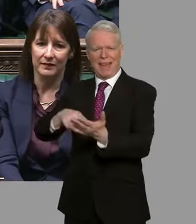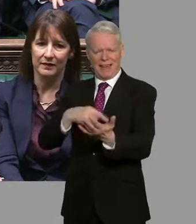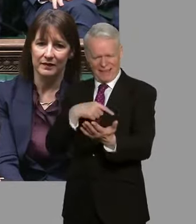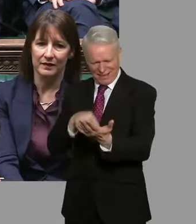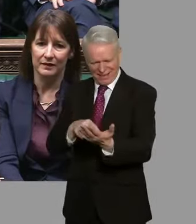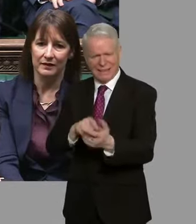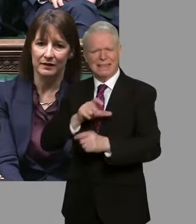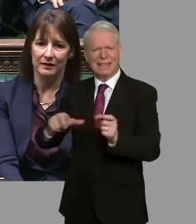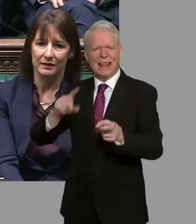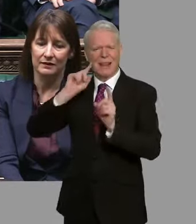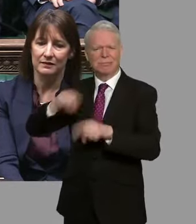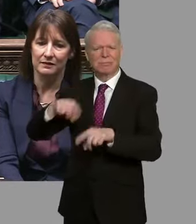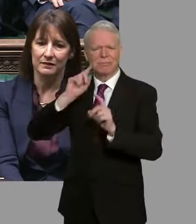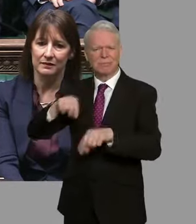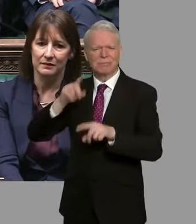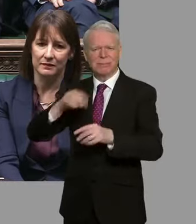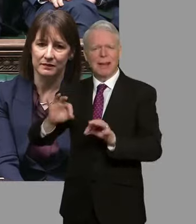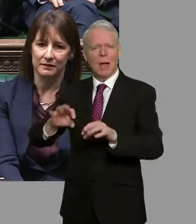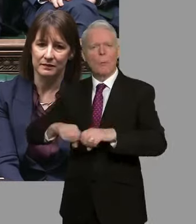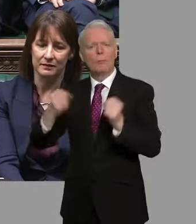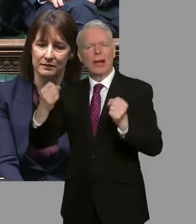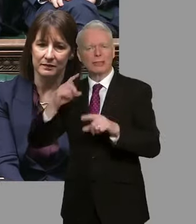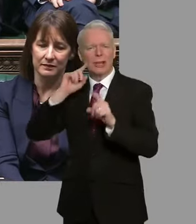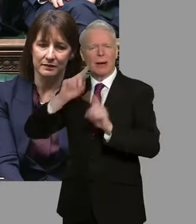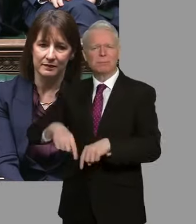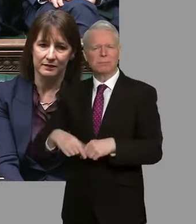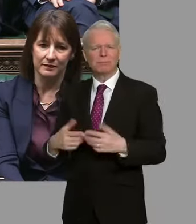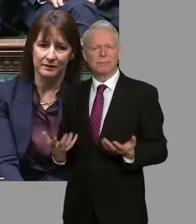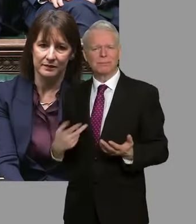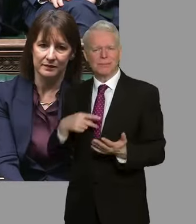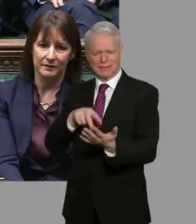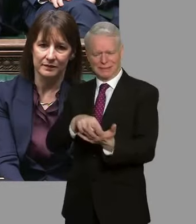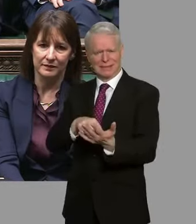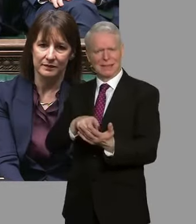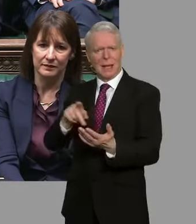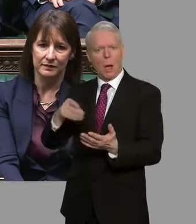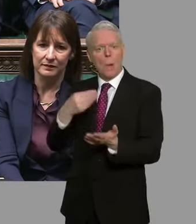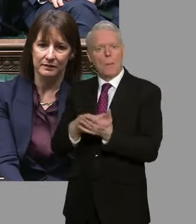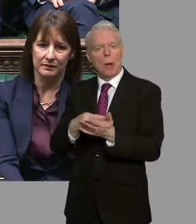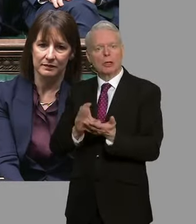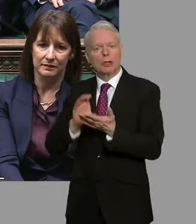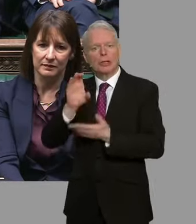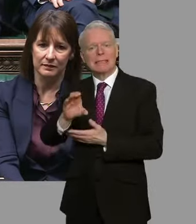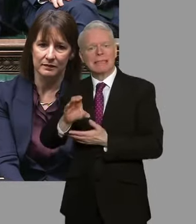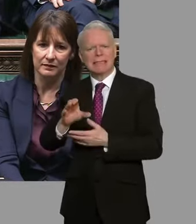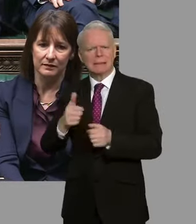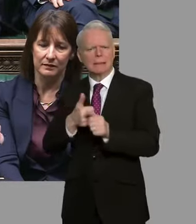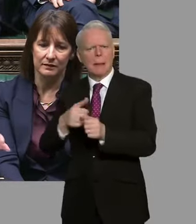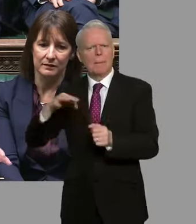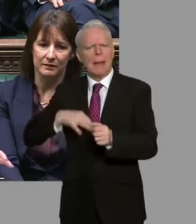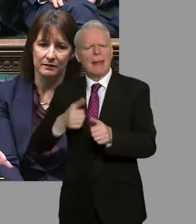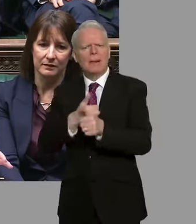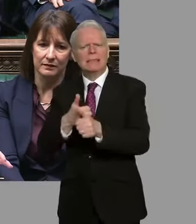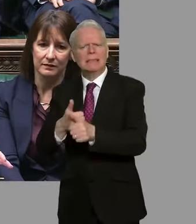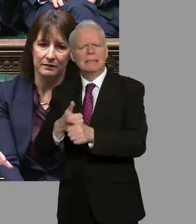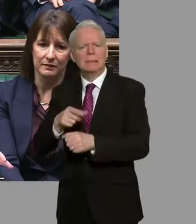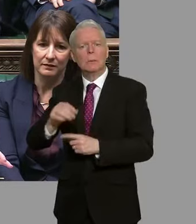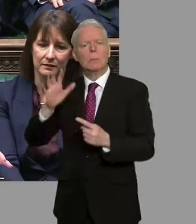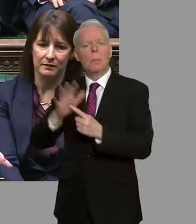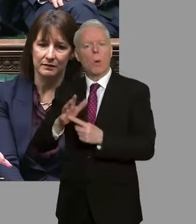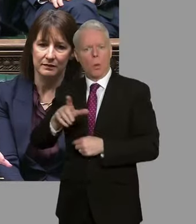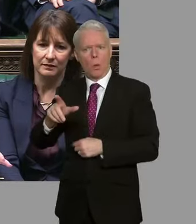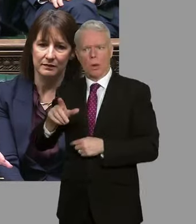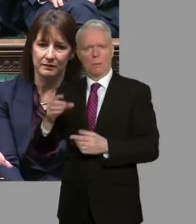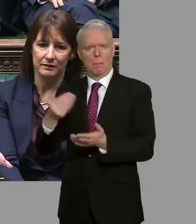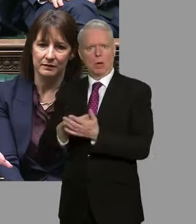We have, Mr. Speaker, we've taken the decision in relation to pension credit and pension allowances, but because of